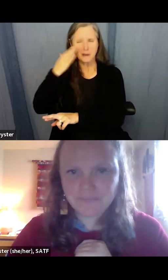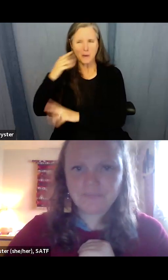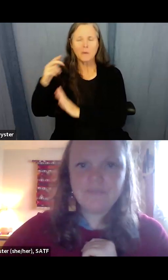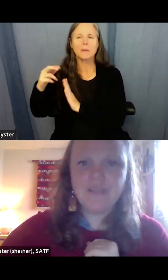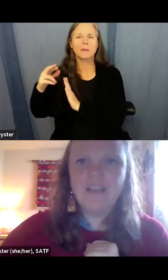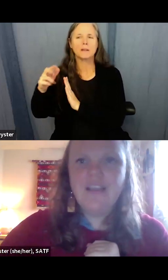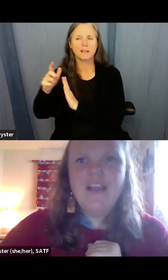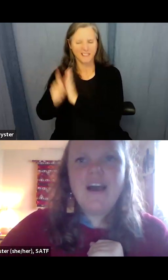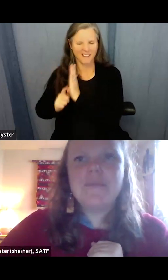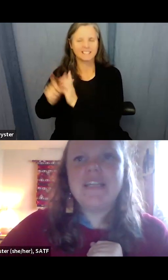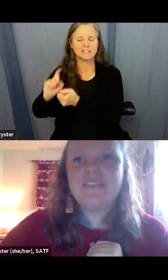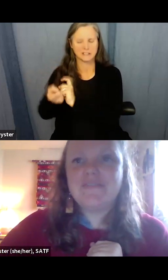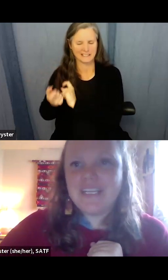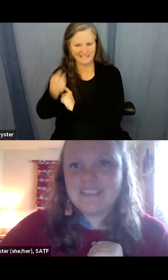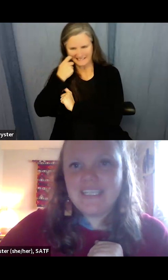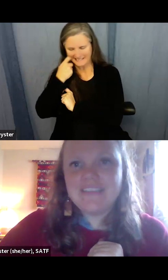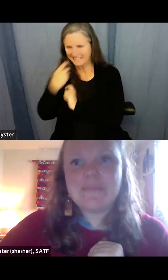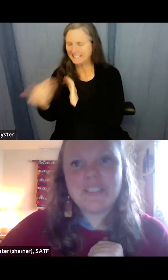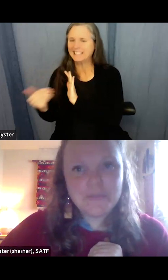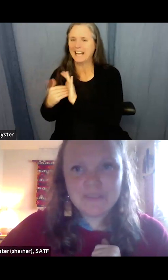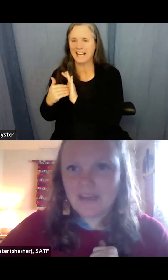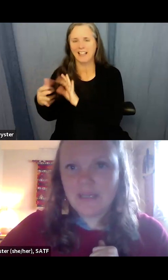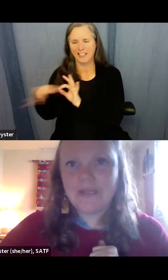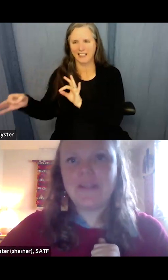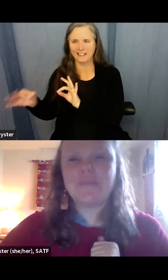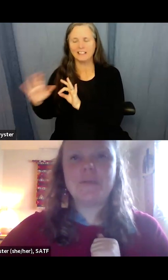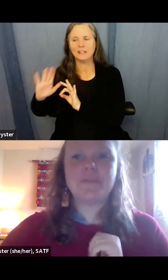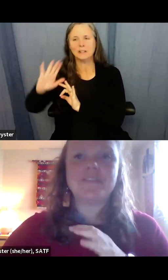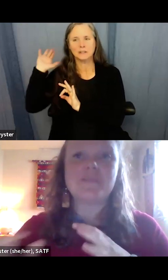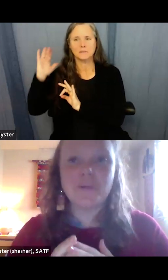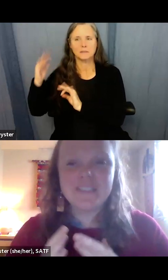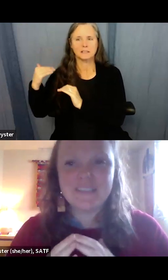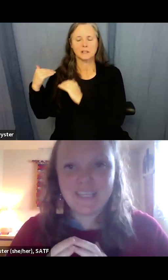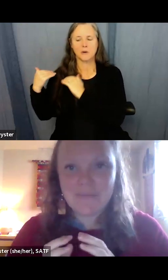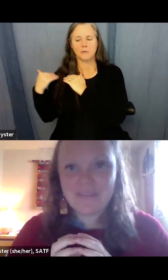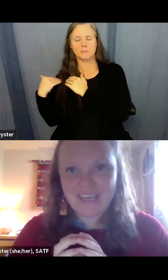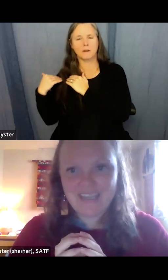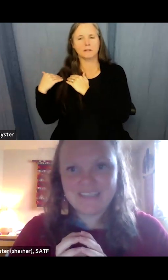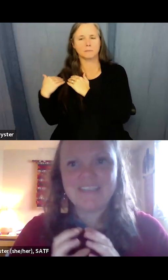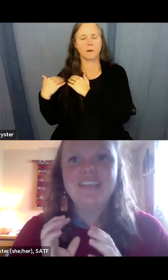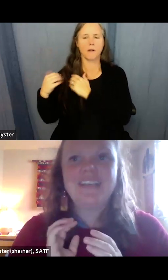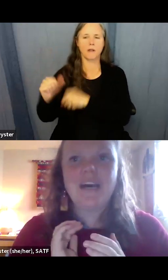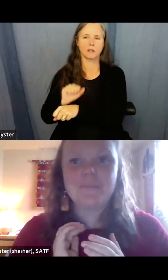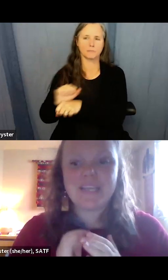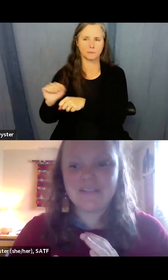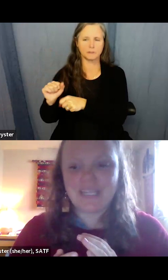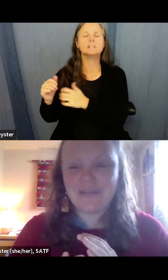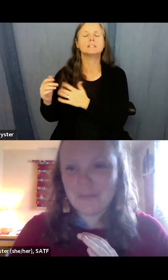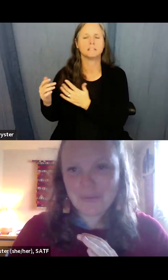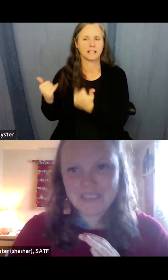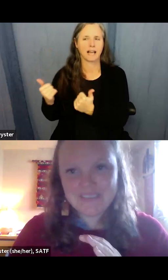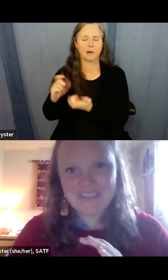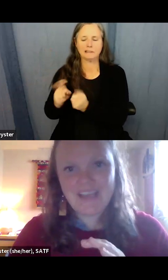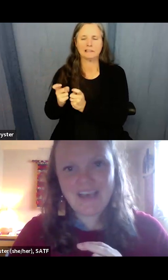country. And then finally, especially when we're talking about young people, it's important to name that Title